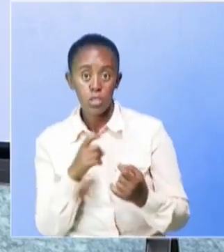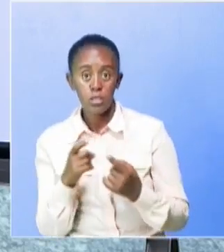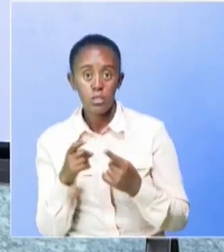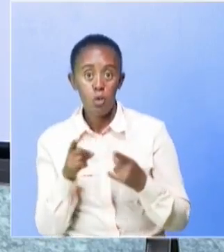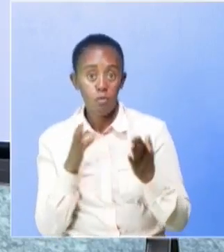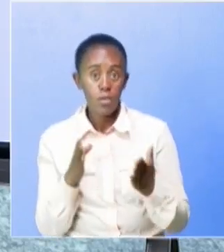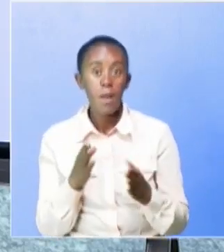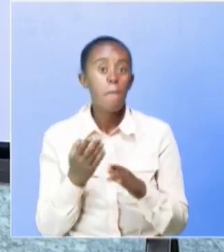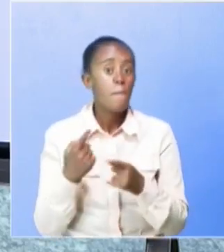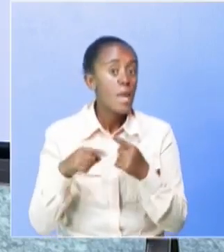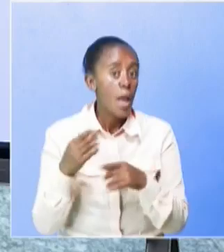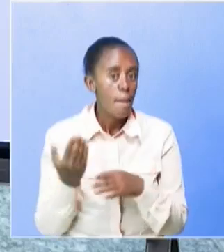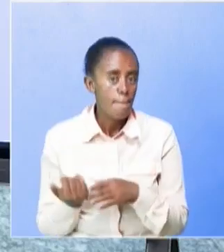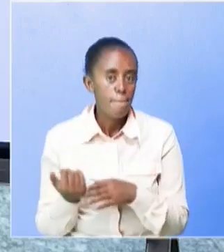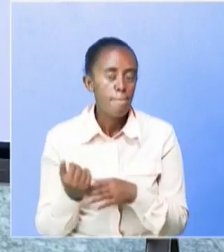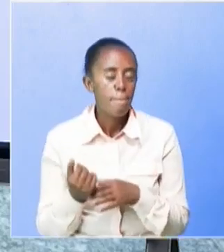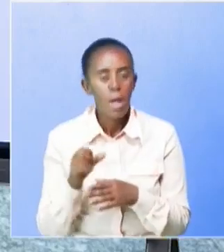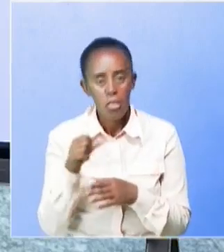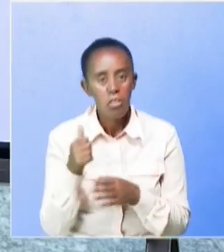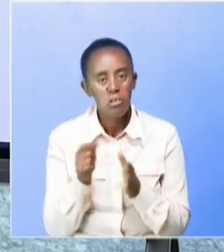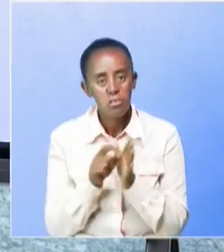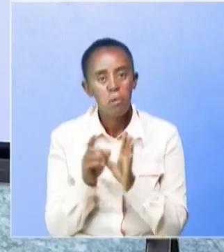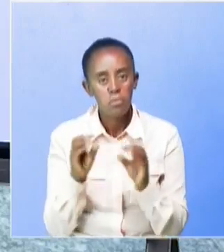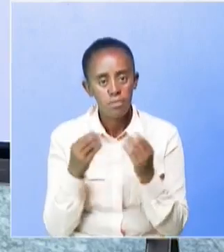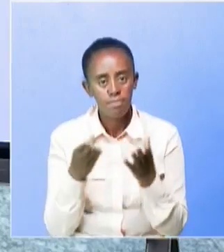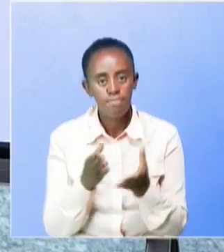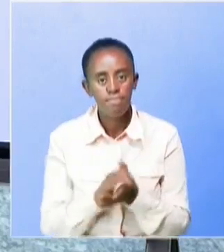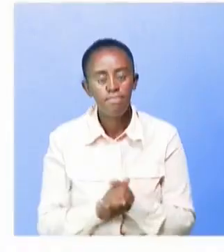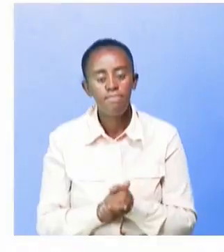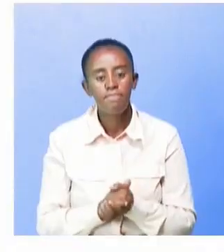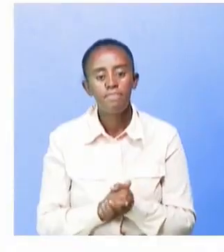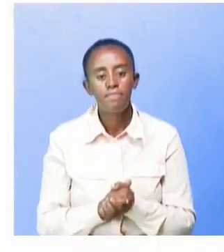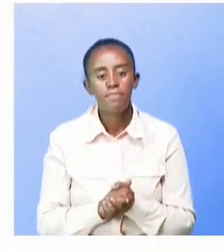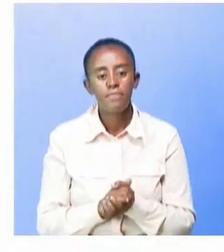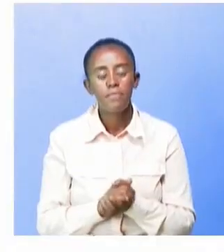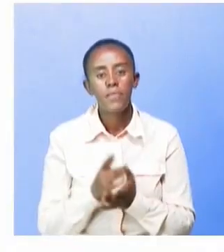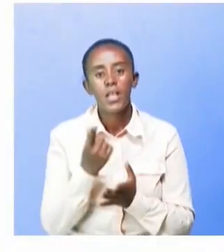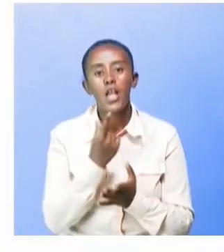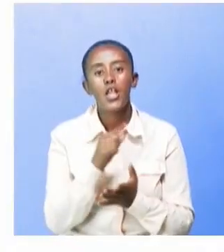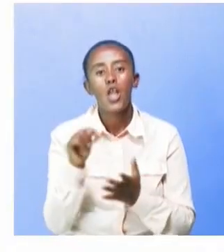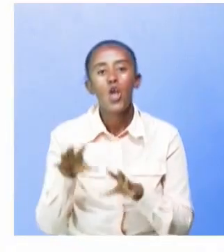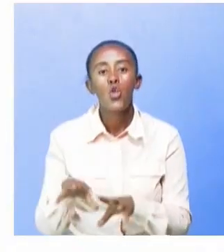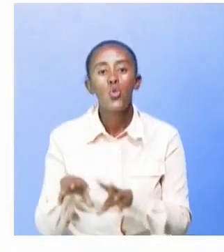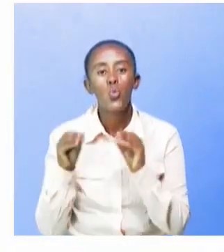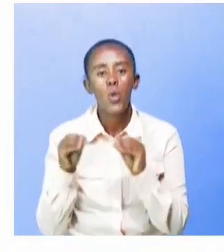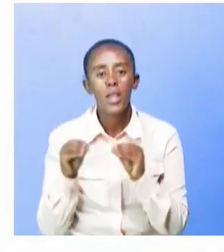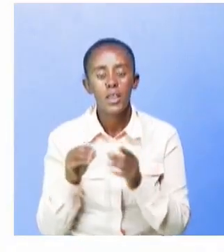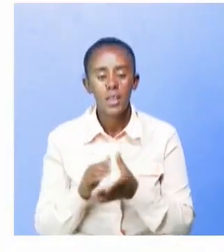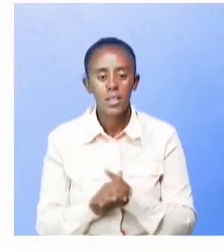officer. What other examples could we give? The students